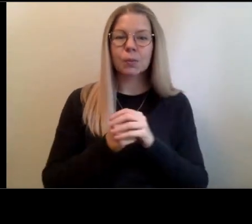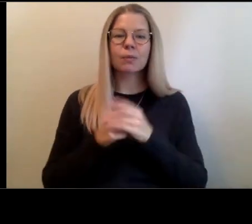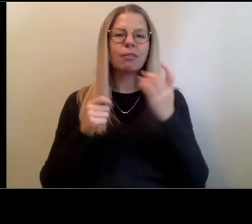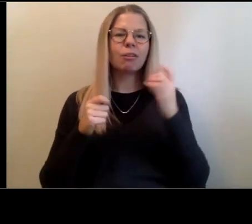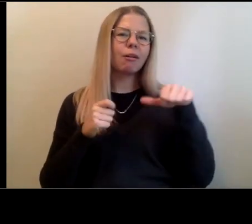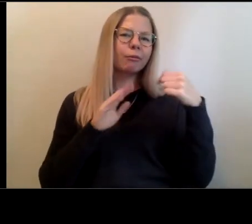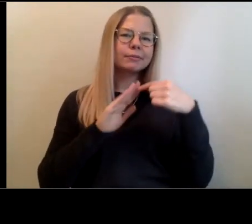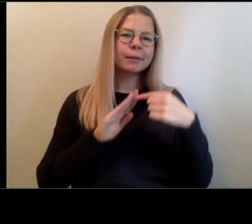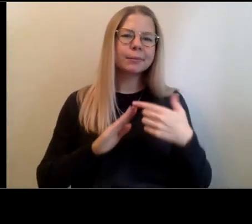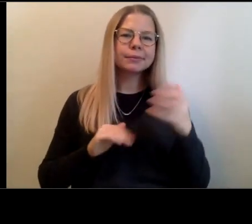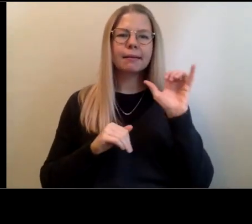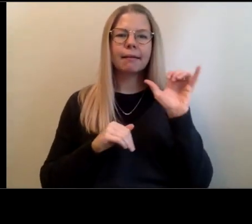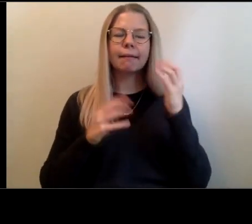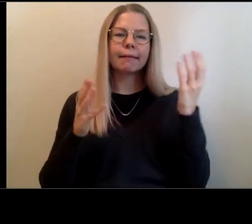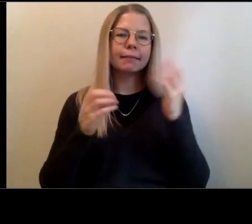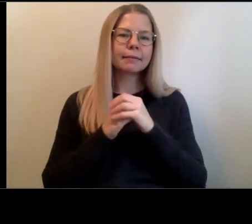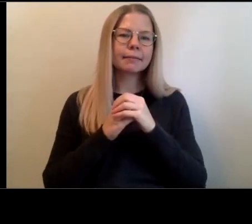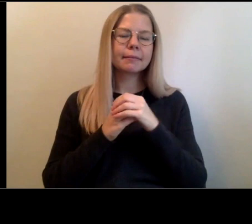Sudoku,